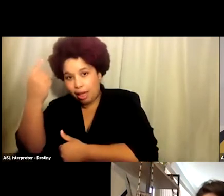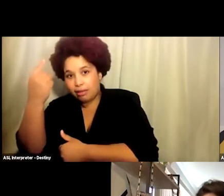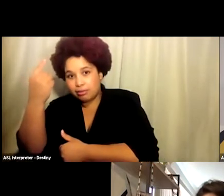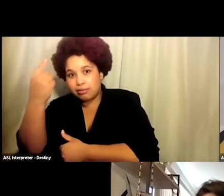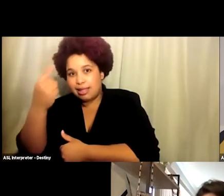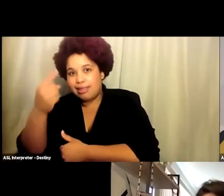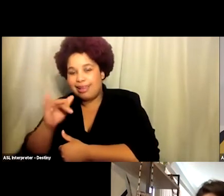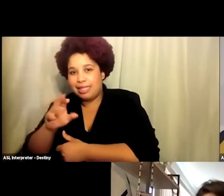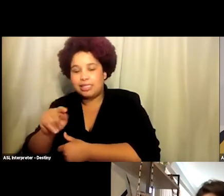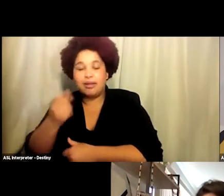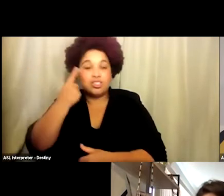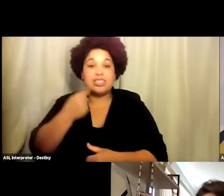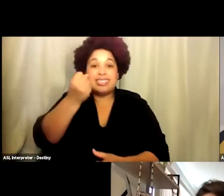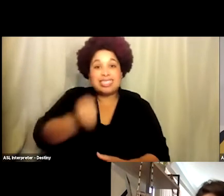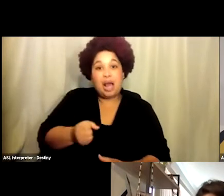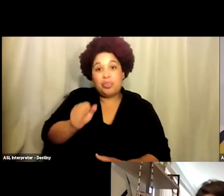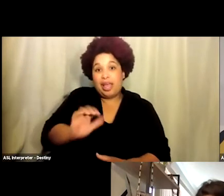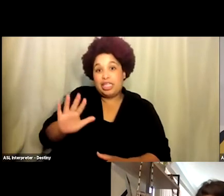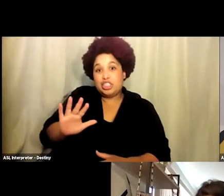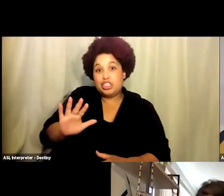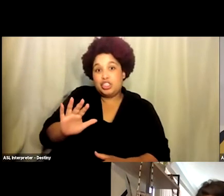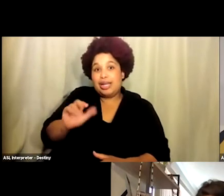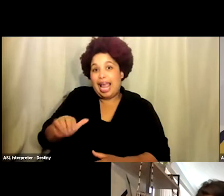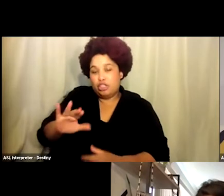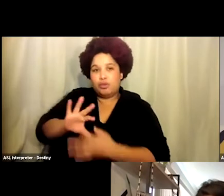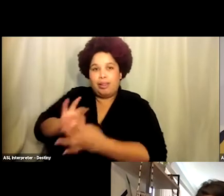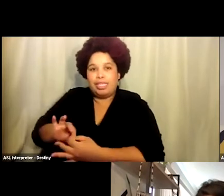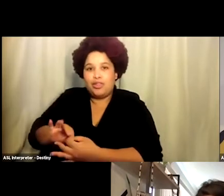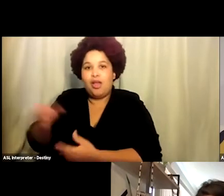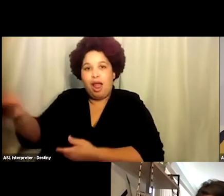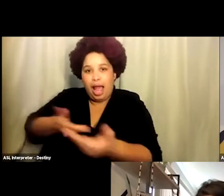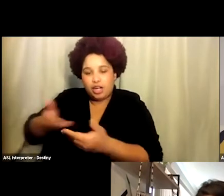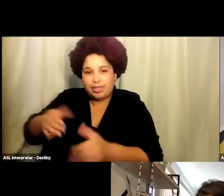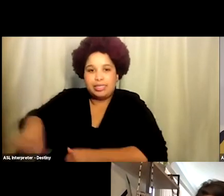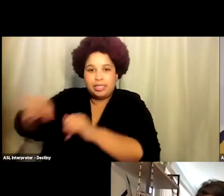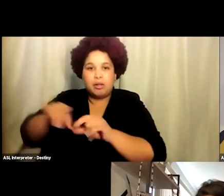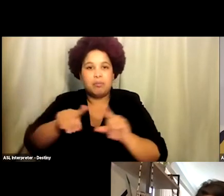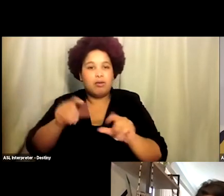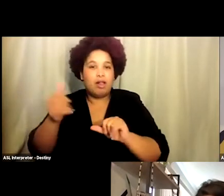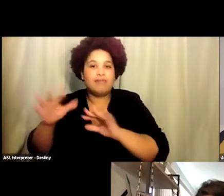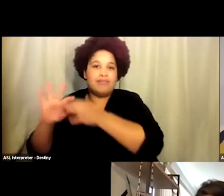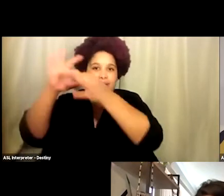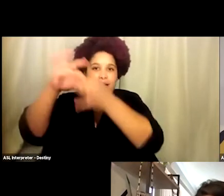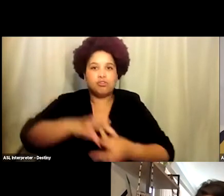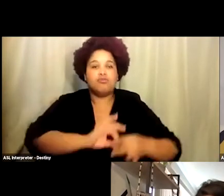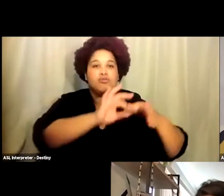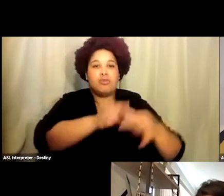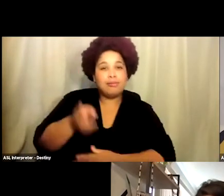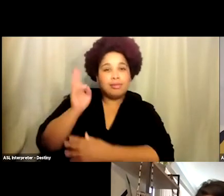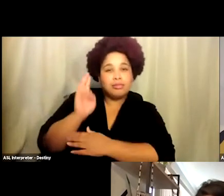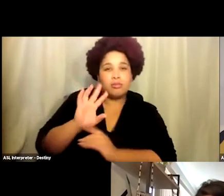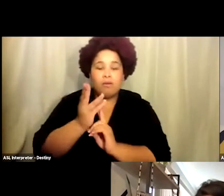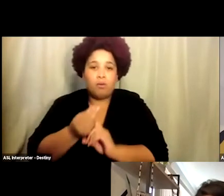standards, and many South Asian countries under Asian hiring practices and standards. However, we all share many connections across history and